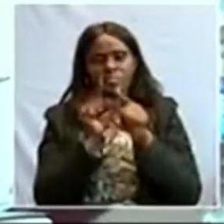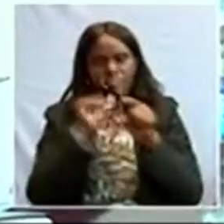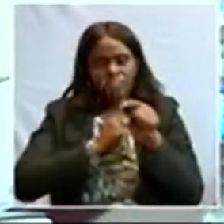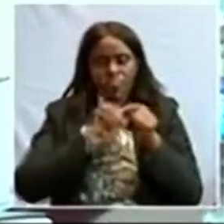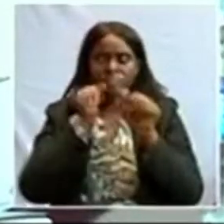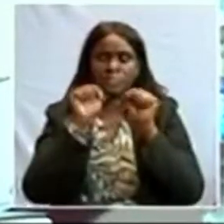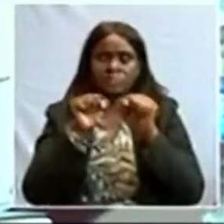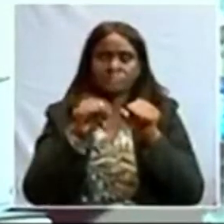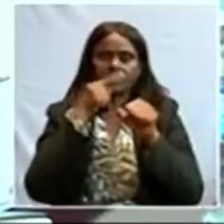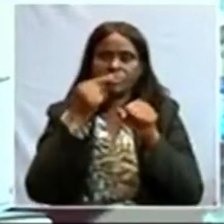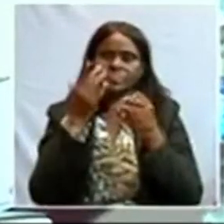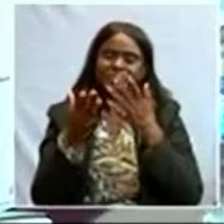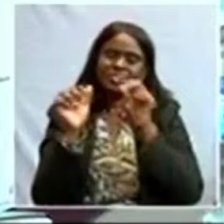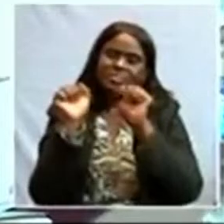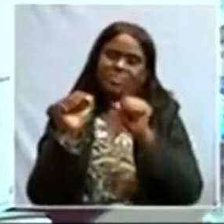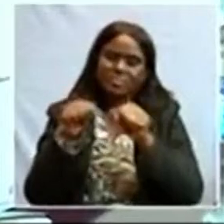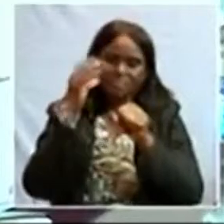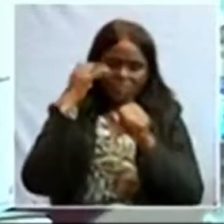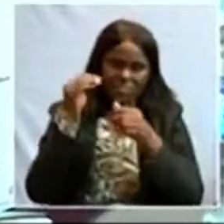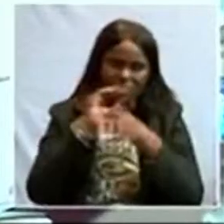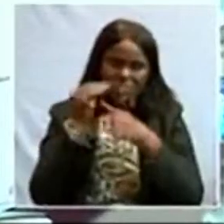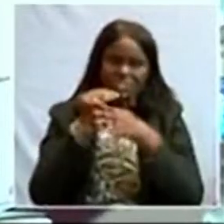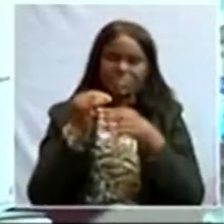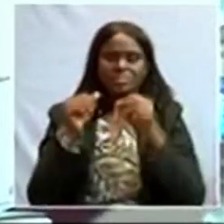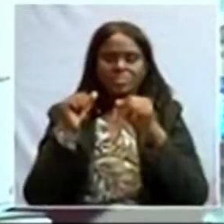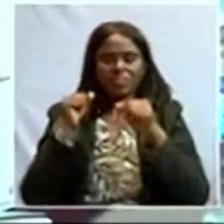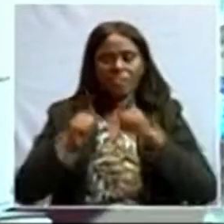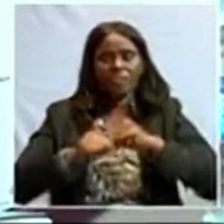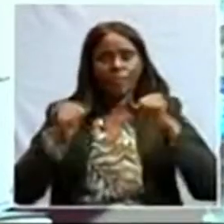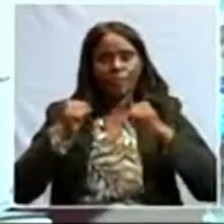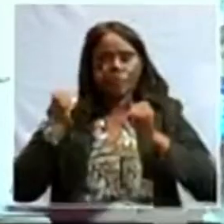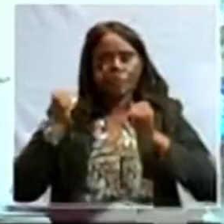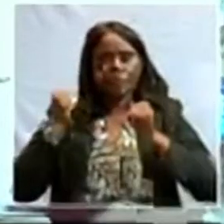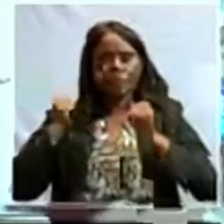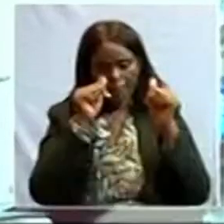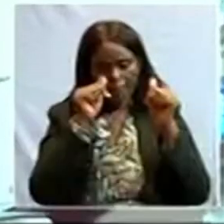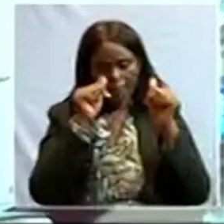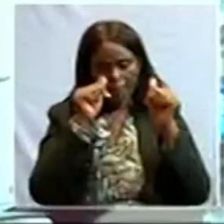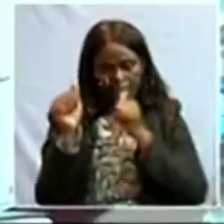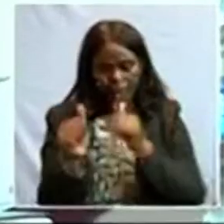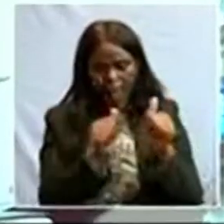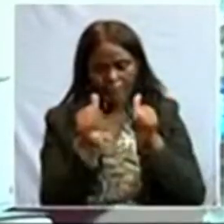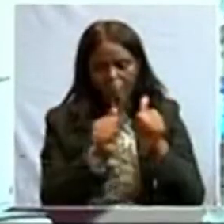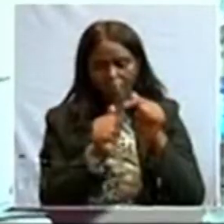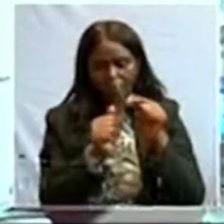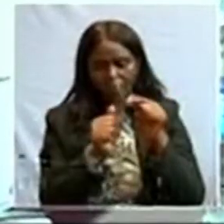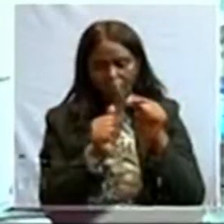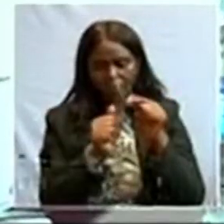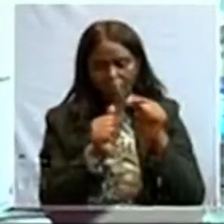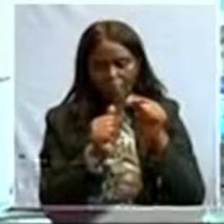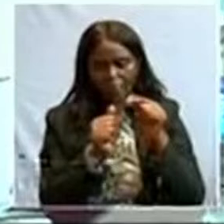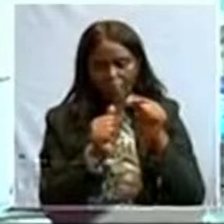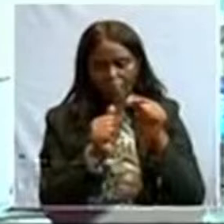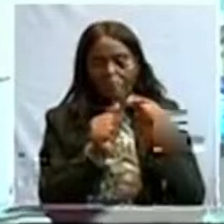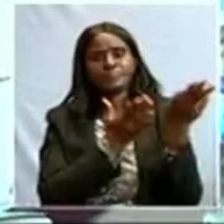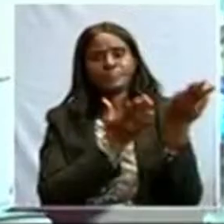that the principal officer or the chief executive officer is on behalf of the service commission, whatever name